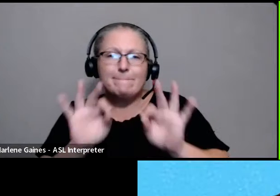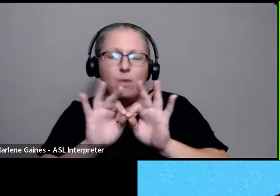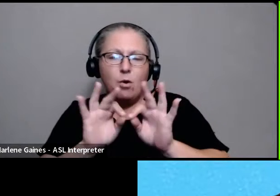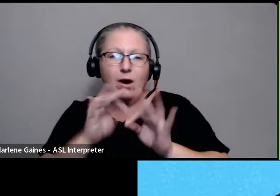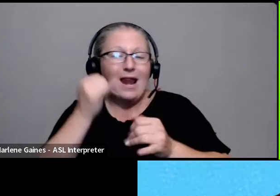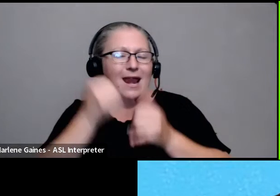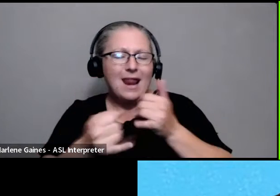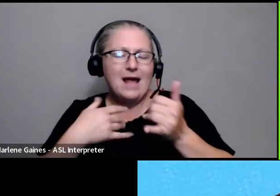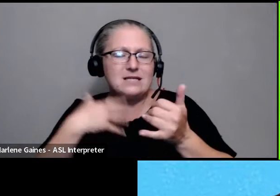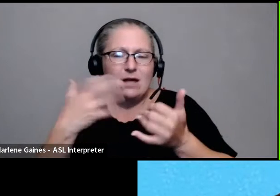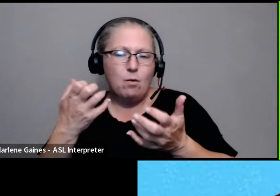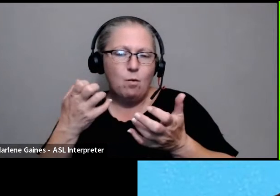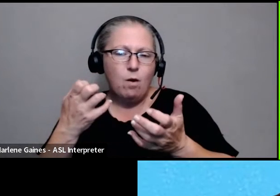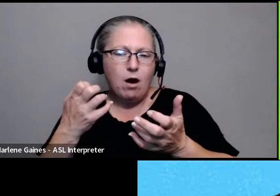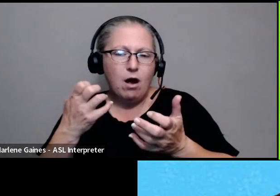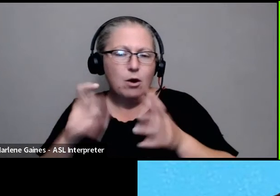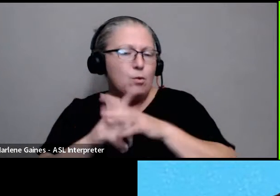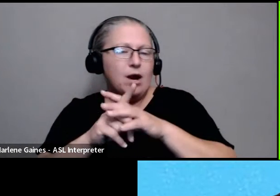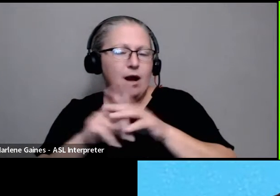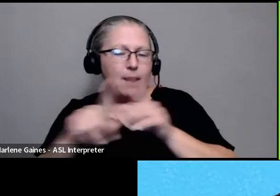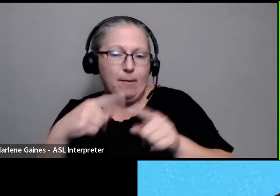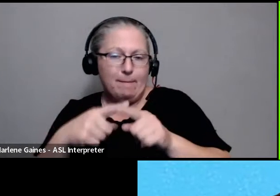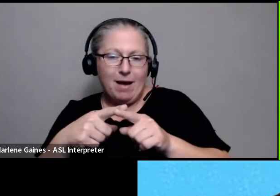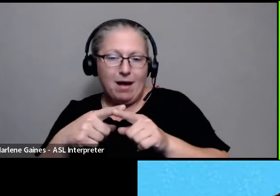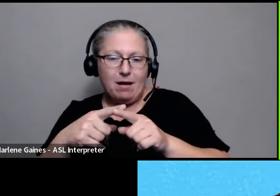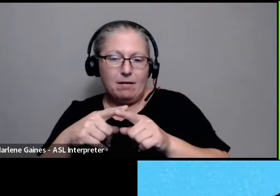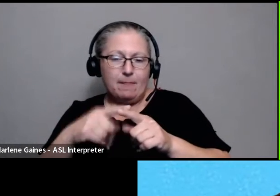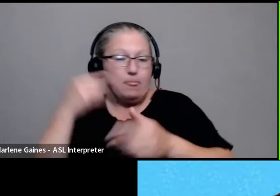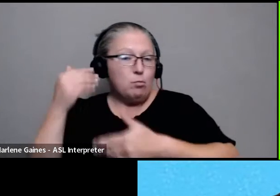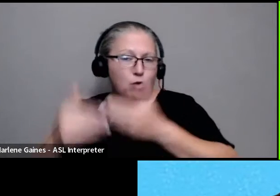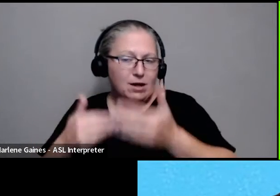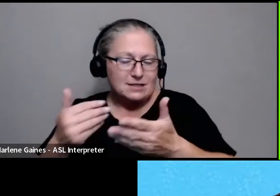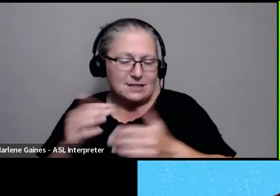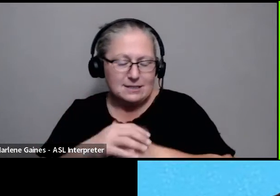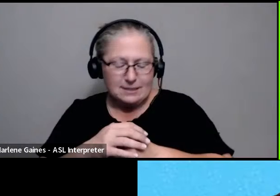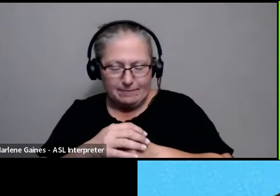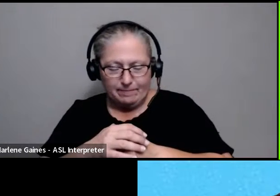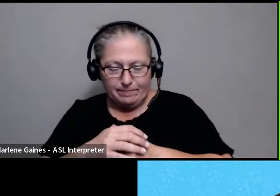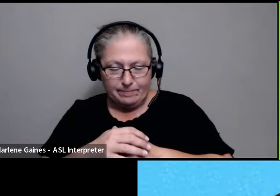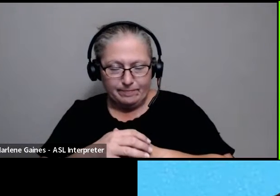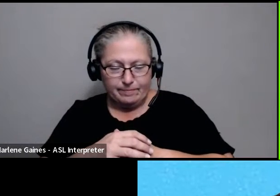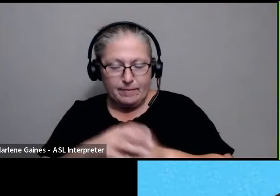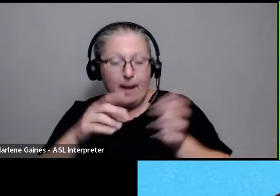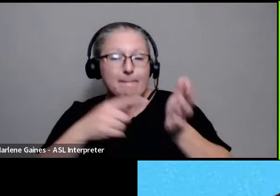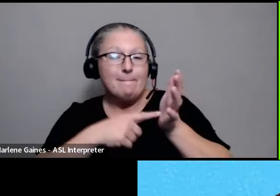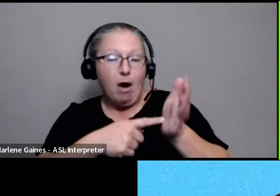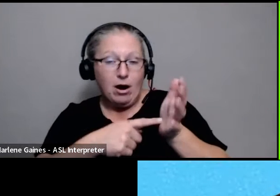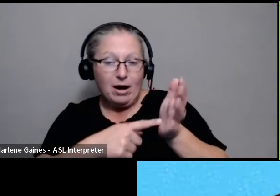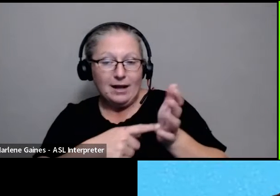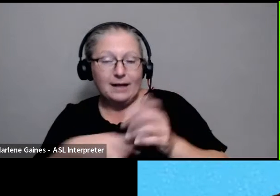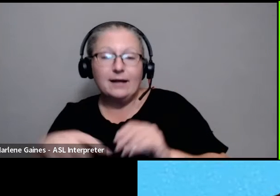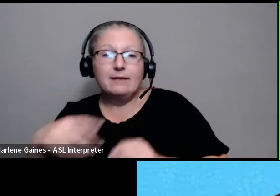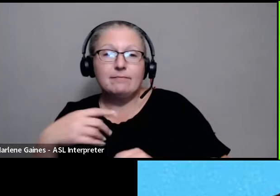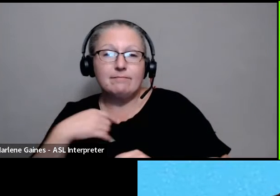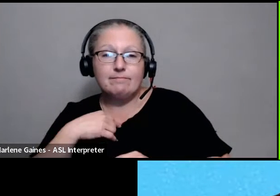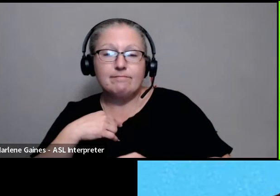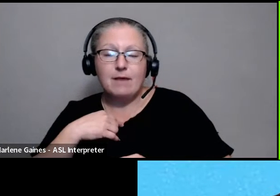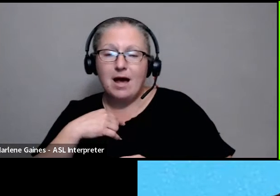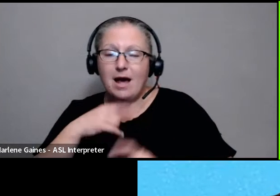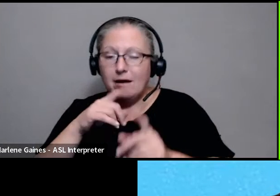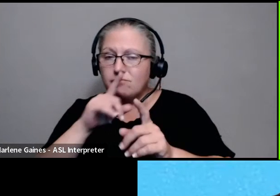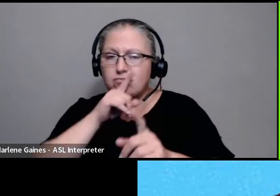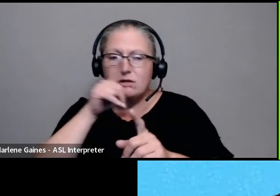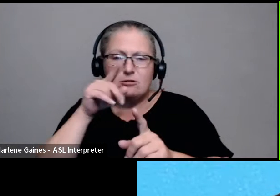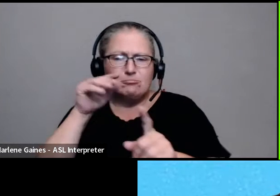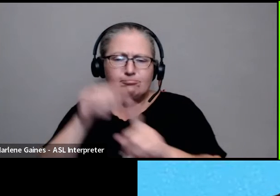last thing I wanted to kind of bring up related to just the whole process is modeling. I really get on my staff